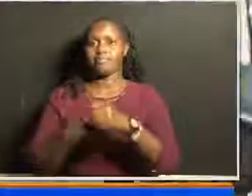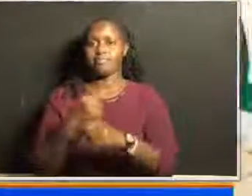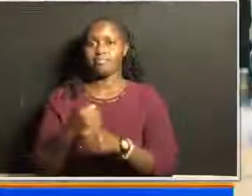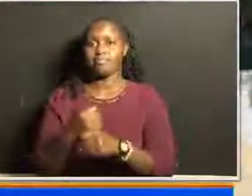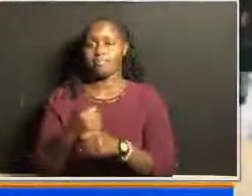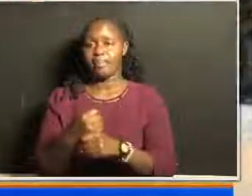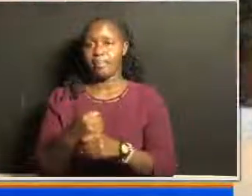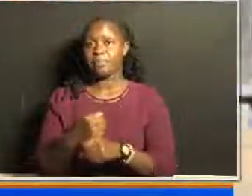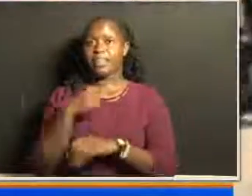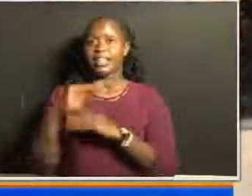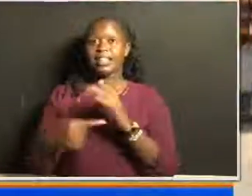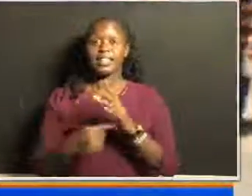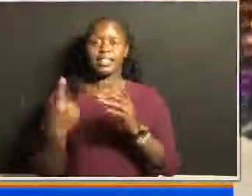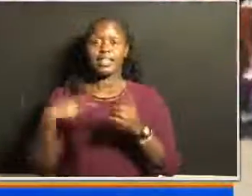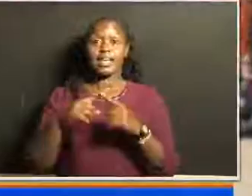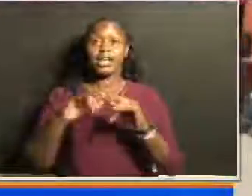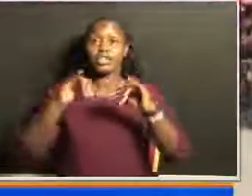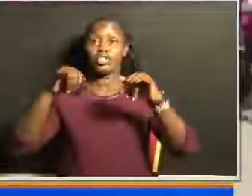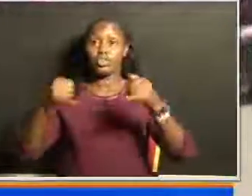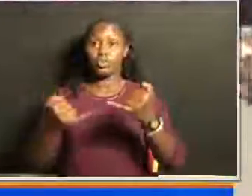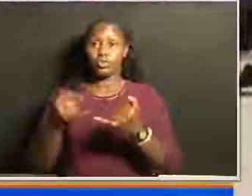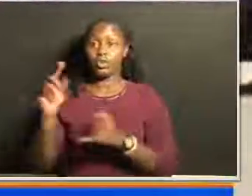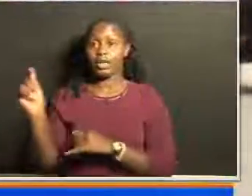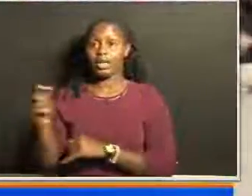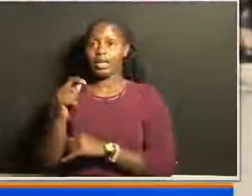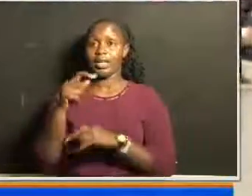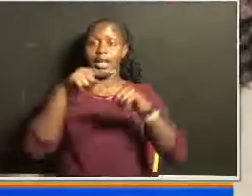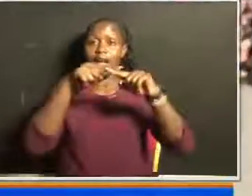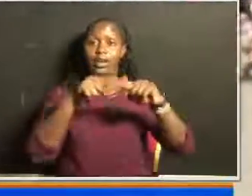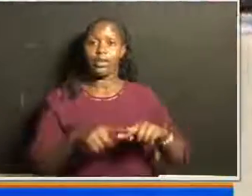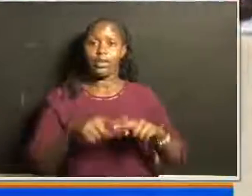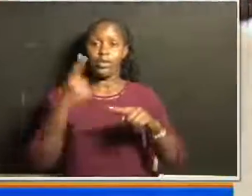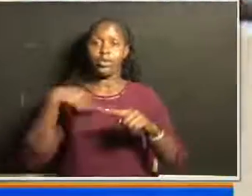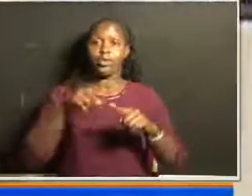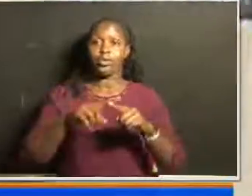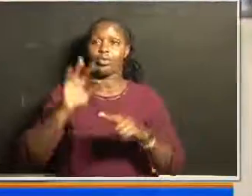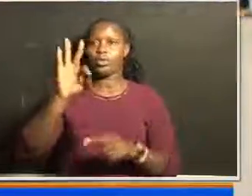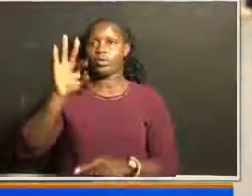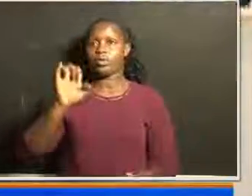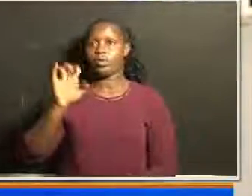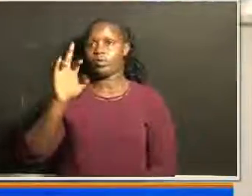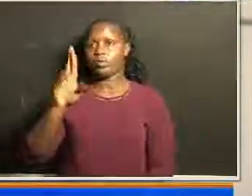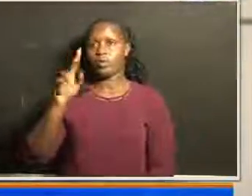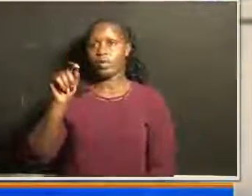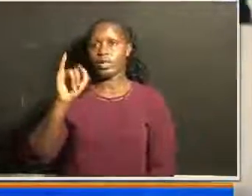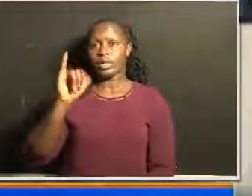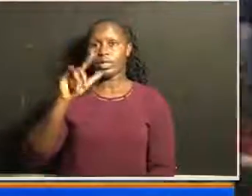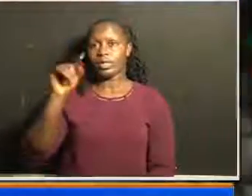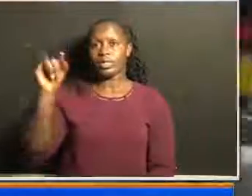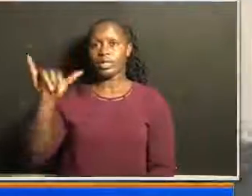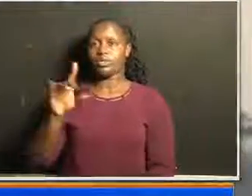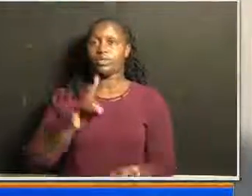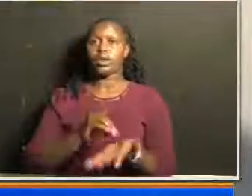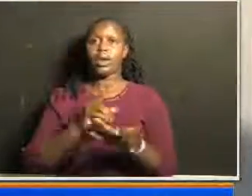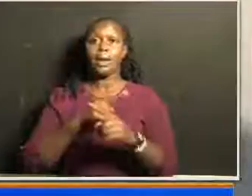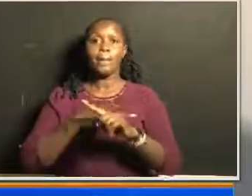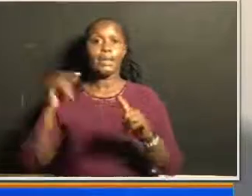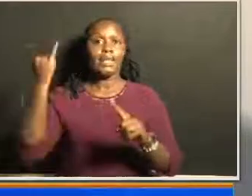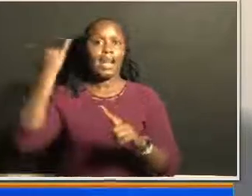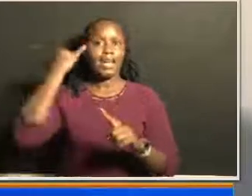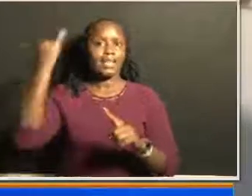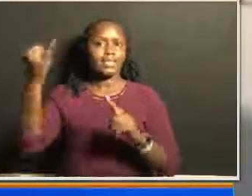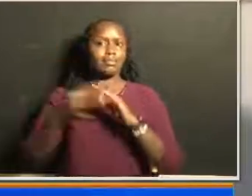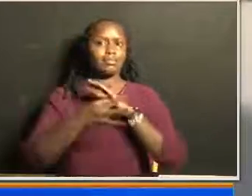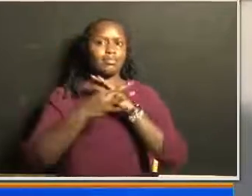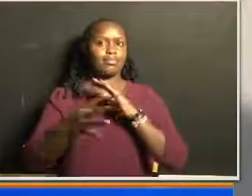Surrogacy is relatively new in Kenya, according to fertility doctors. However, the idea is controversial, but